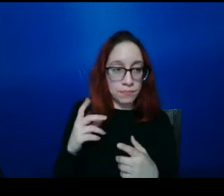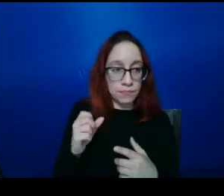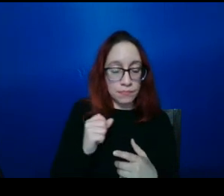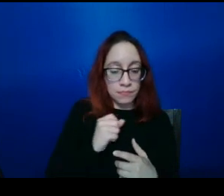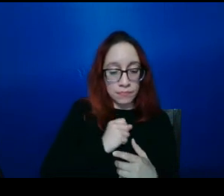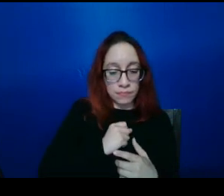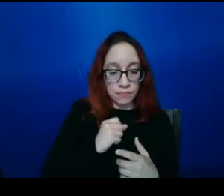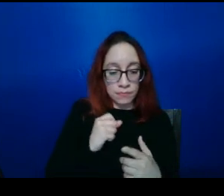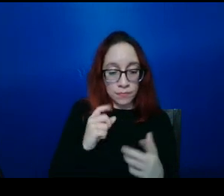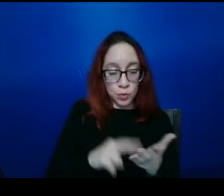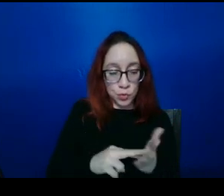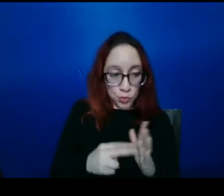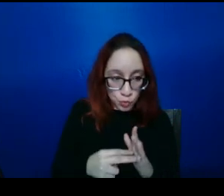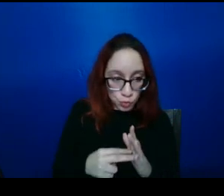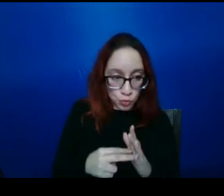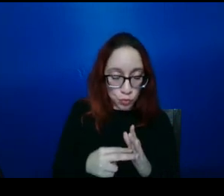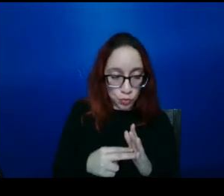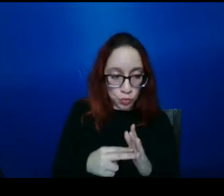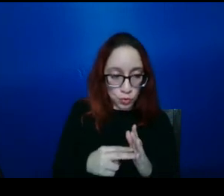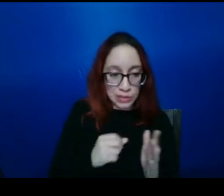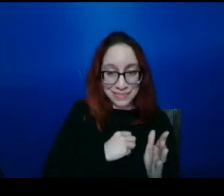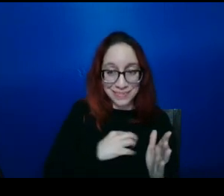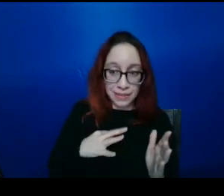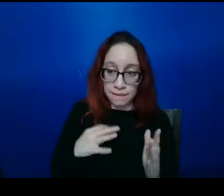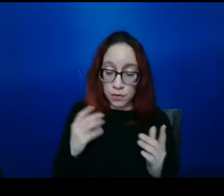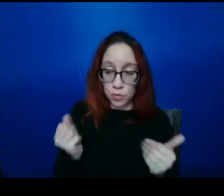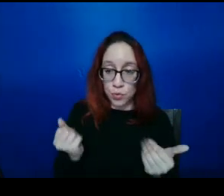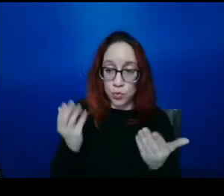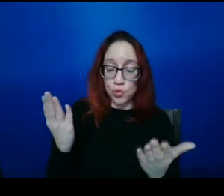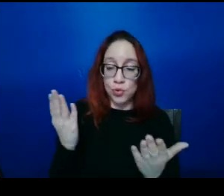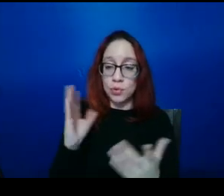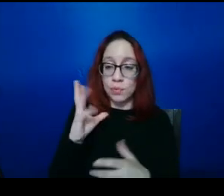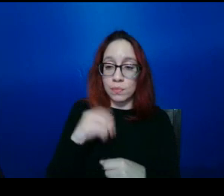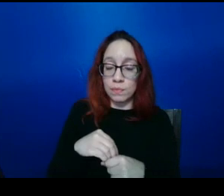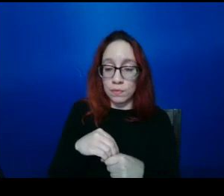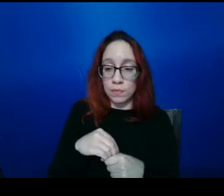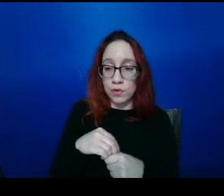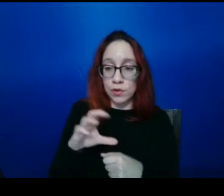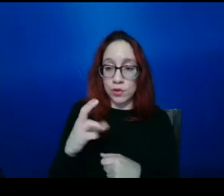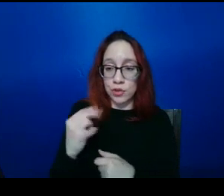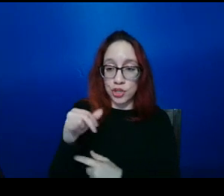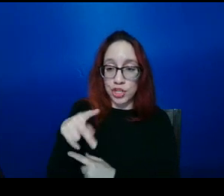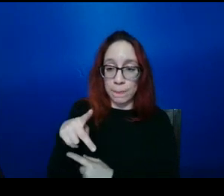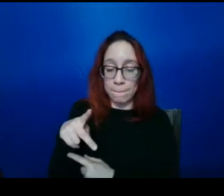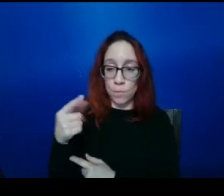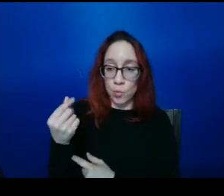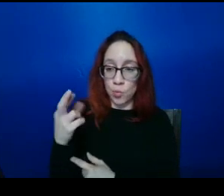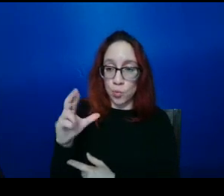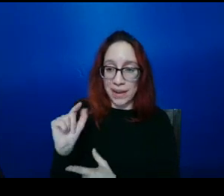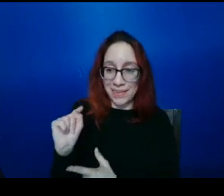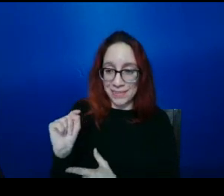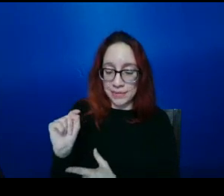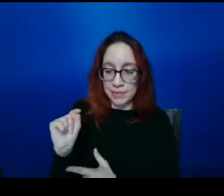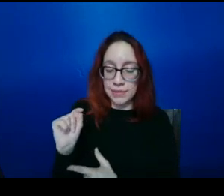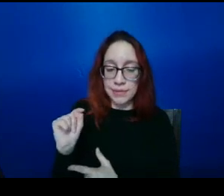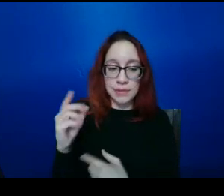is commenting on it and making a suggestion on it as part of the CHIP grant, give